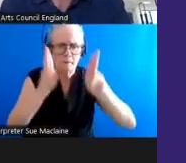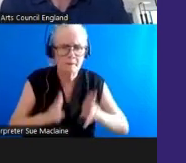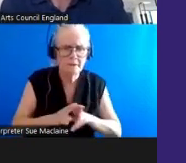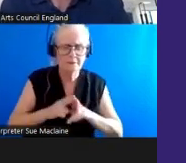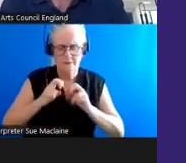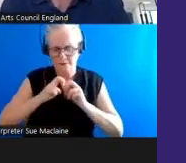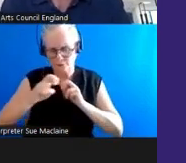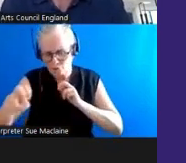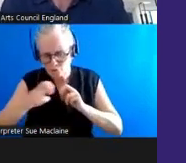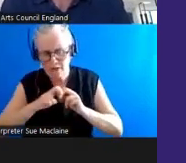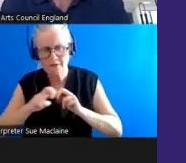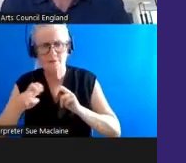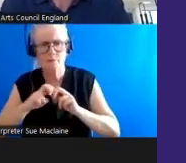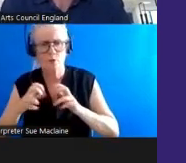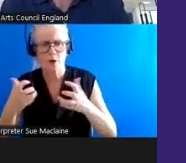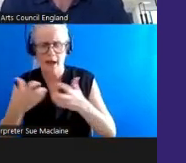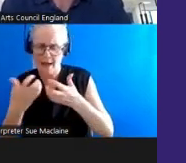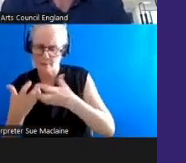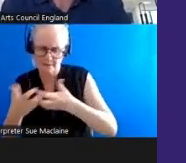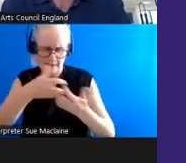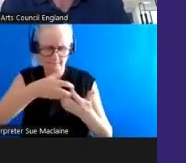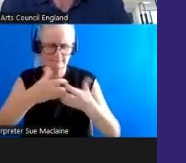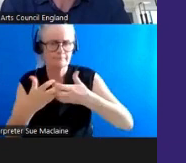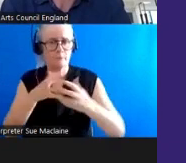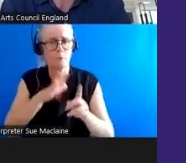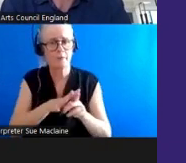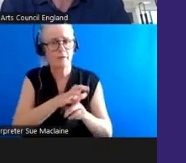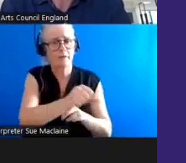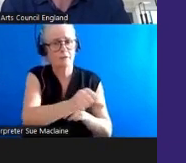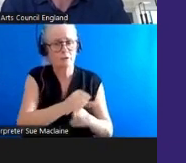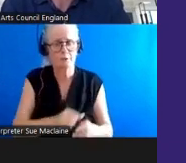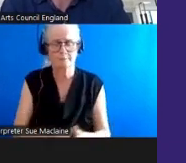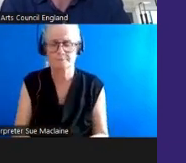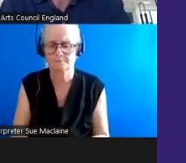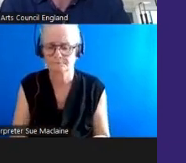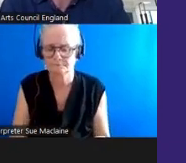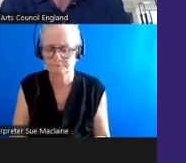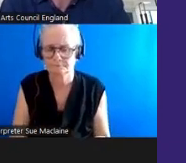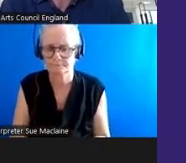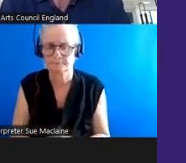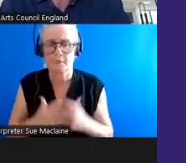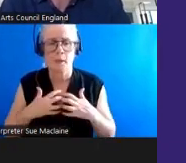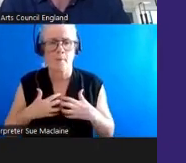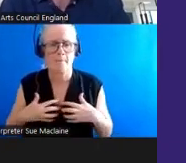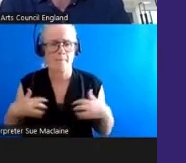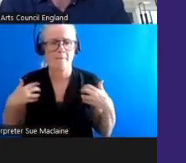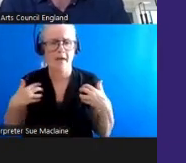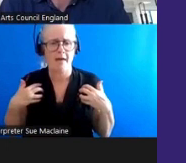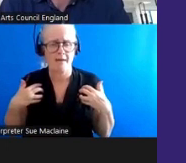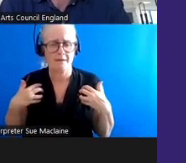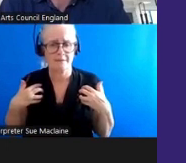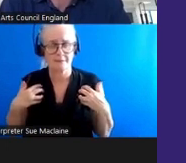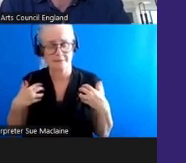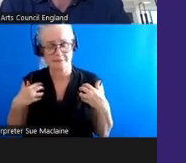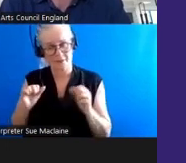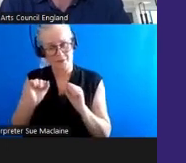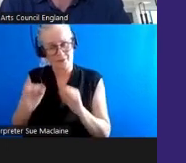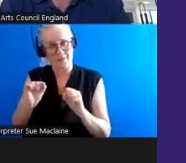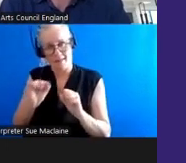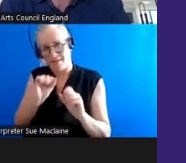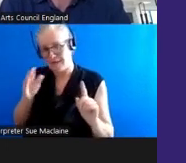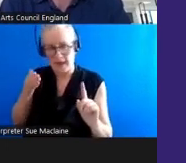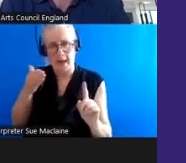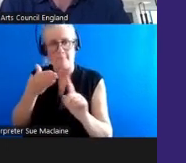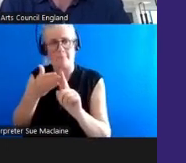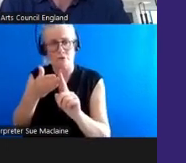And looking at some of this practice, looking at the ambition of mayors, and looking at where we began this conversation,